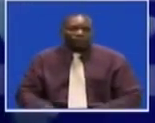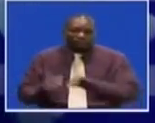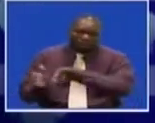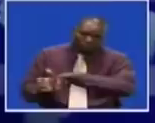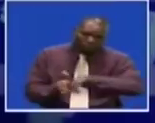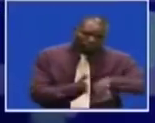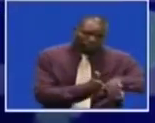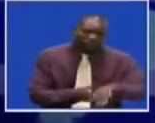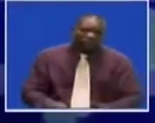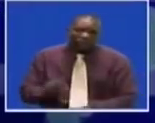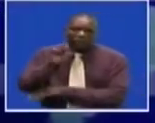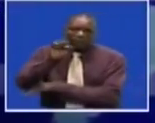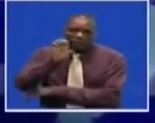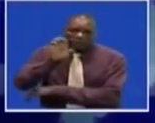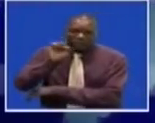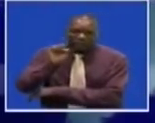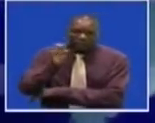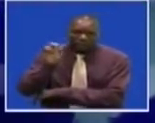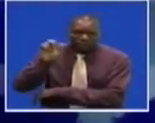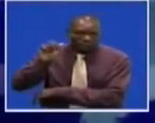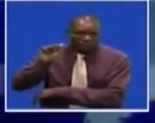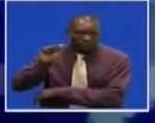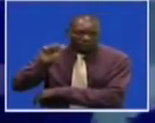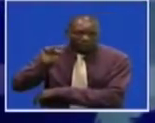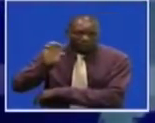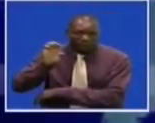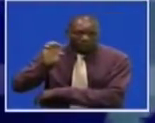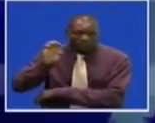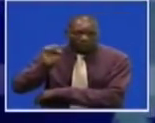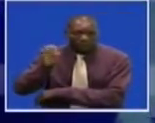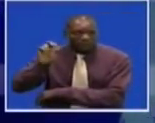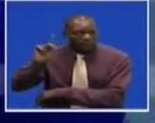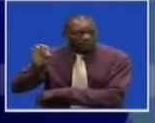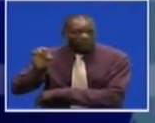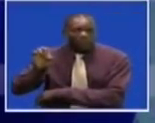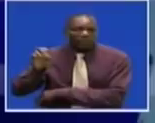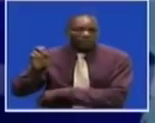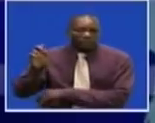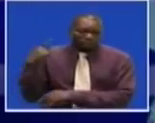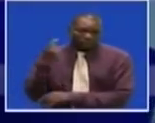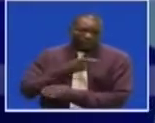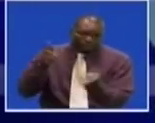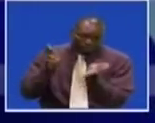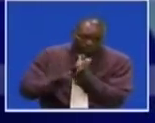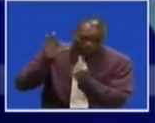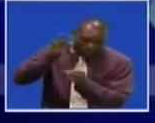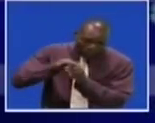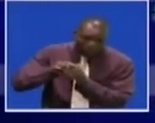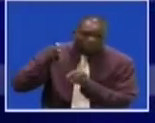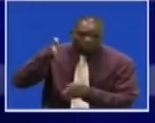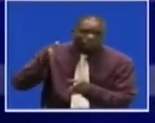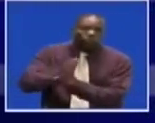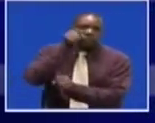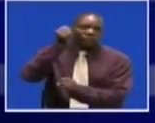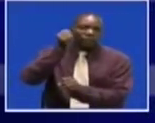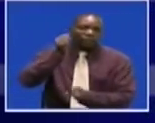The United Party for National Development, UPND, has scooped the Tshisekedi parliamentary by-election.